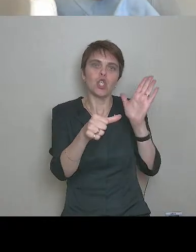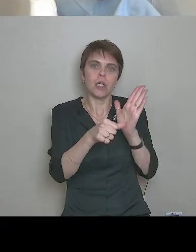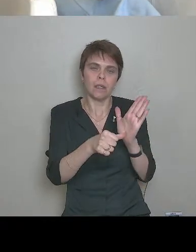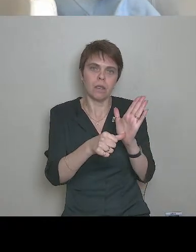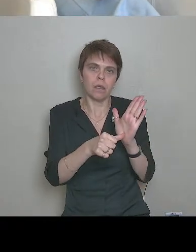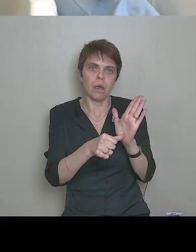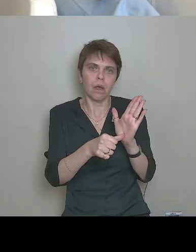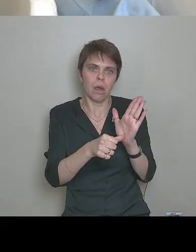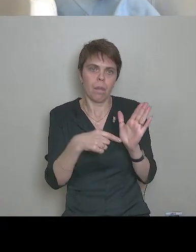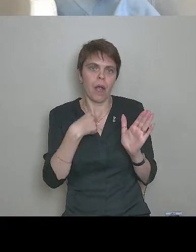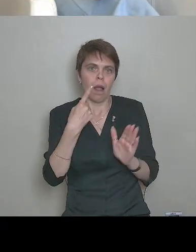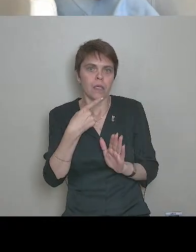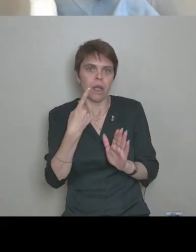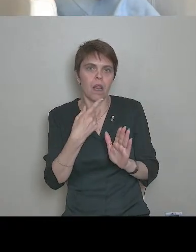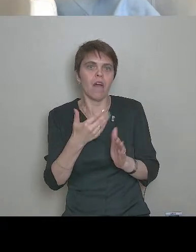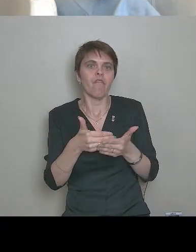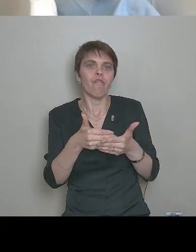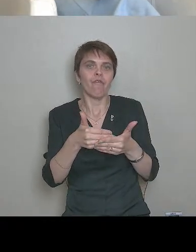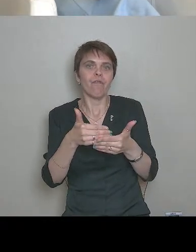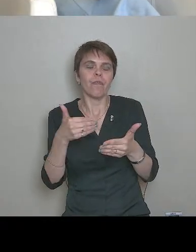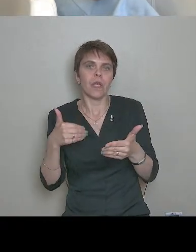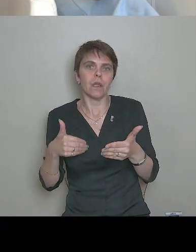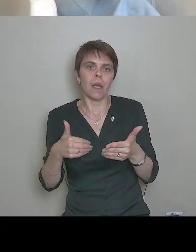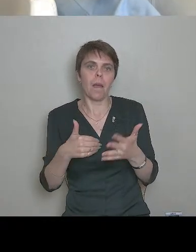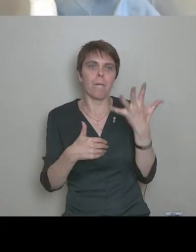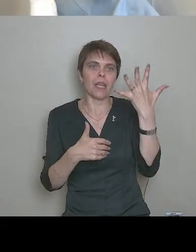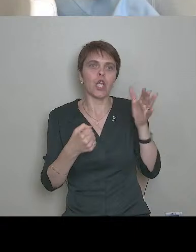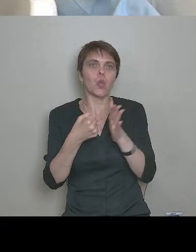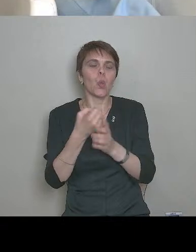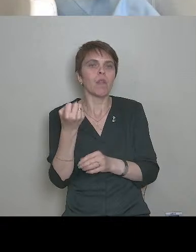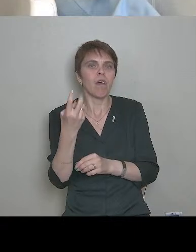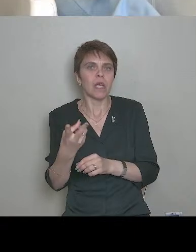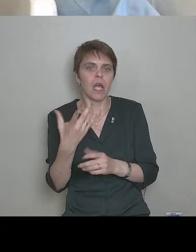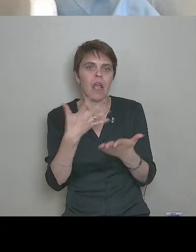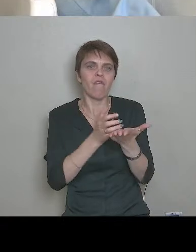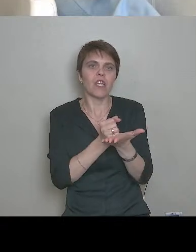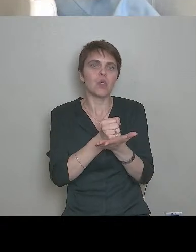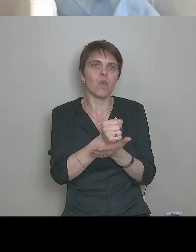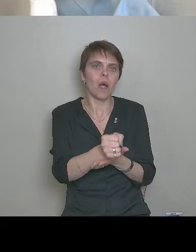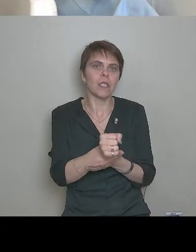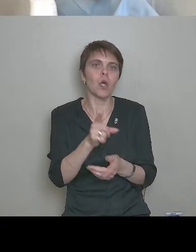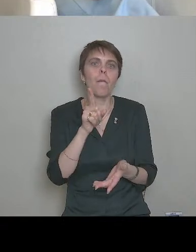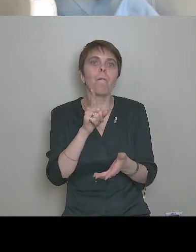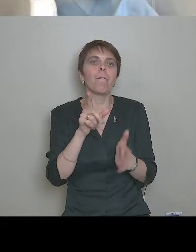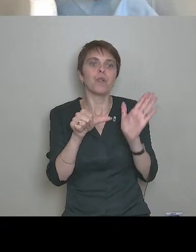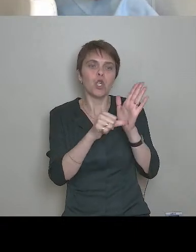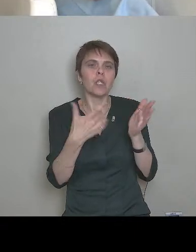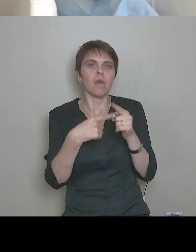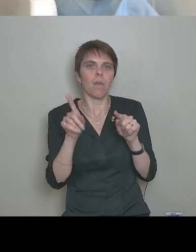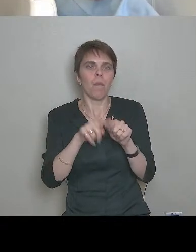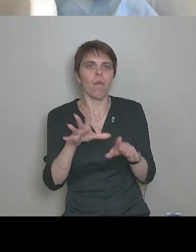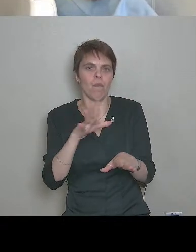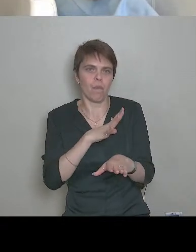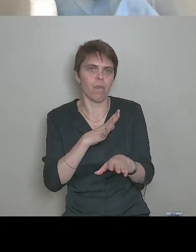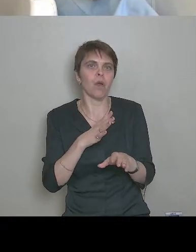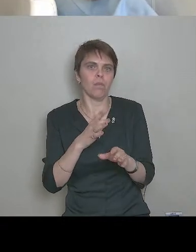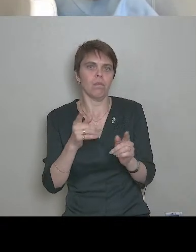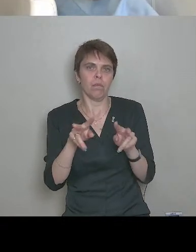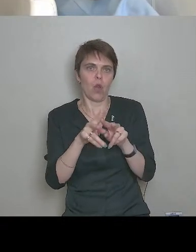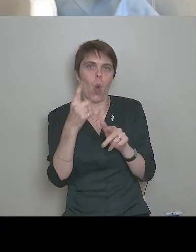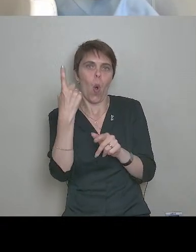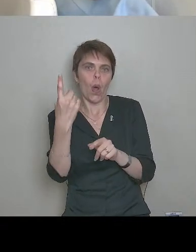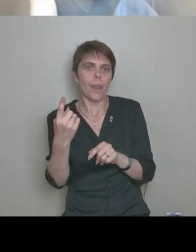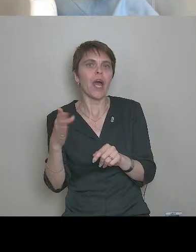sex, and if there are 6 candidates, we are saying 5 to 12. If there are 6,